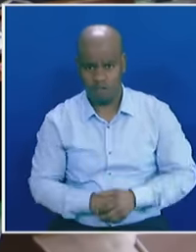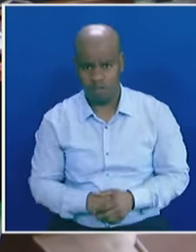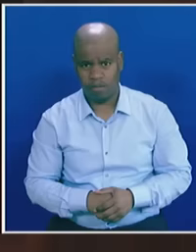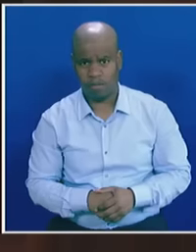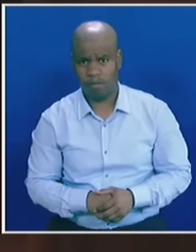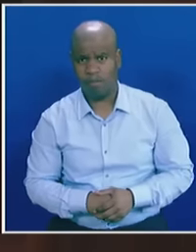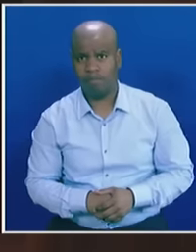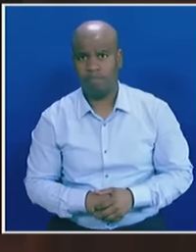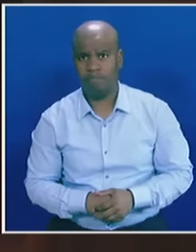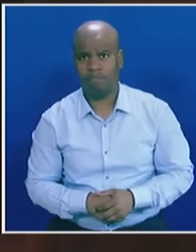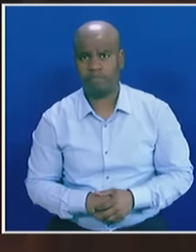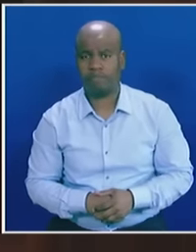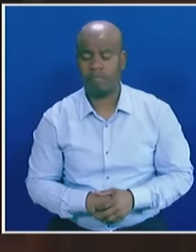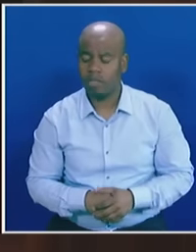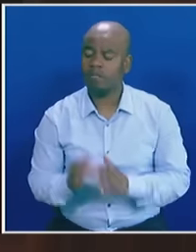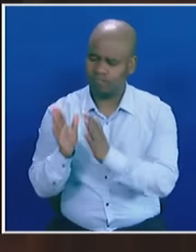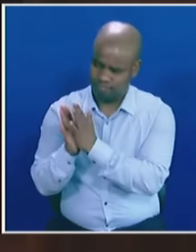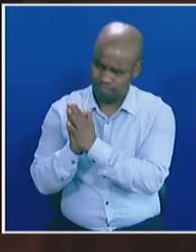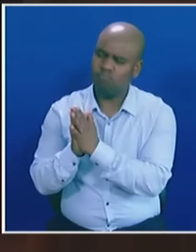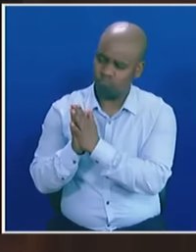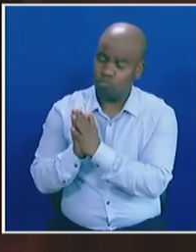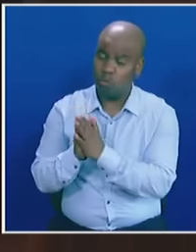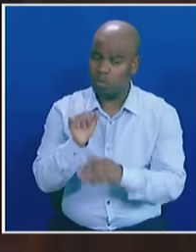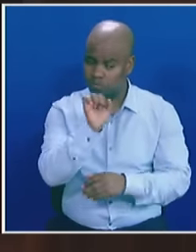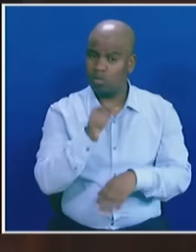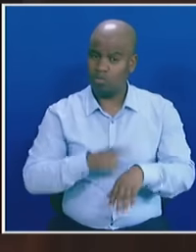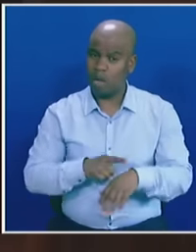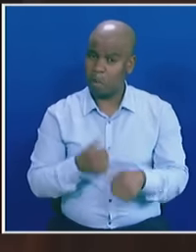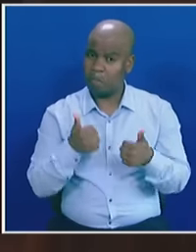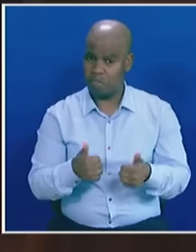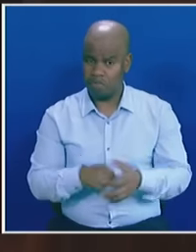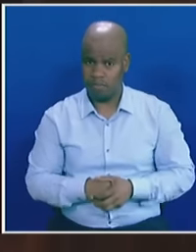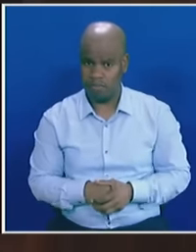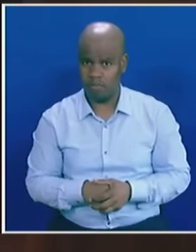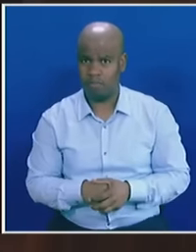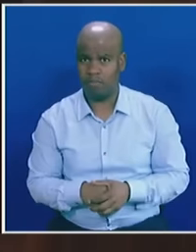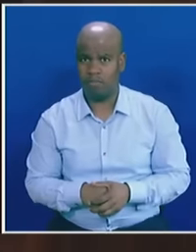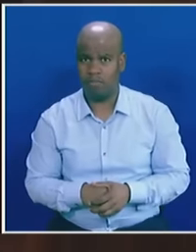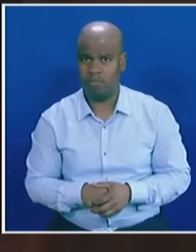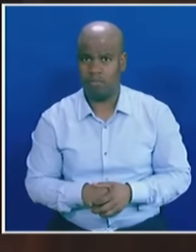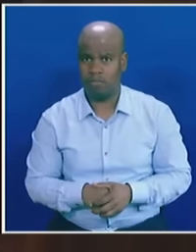Honorable member, you can rest assured that he's still within his time limit.